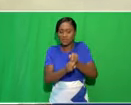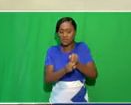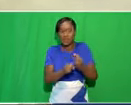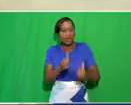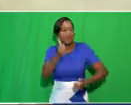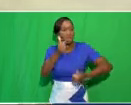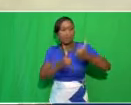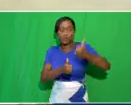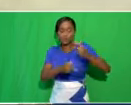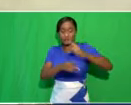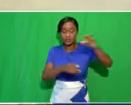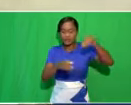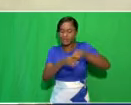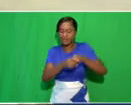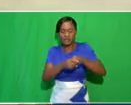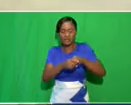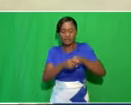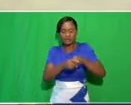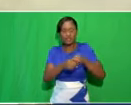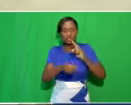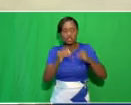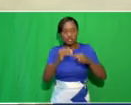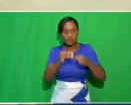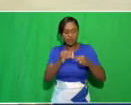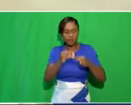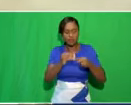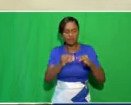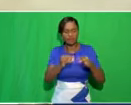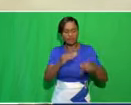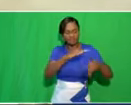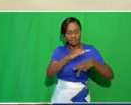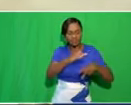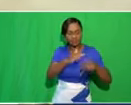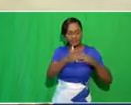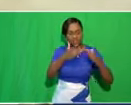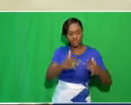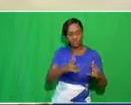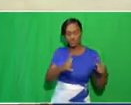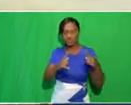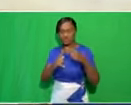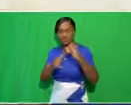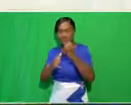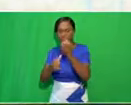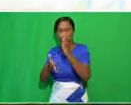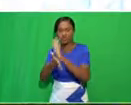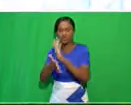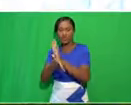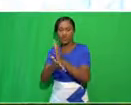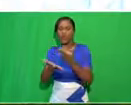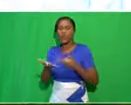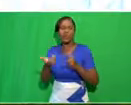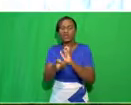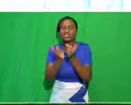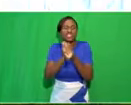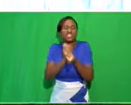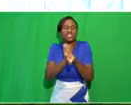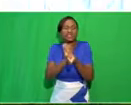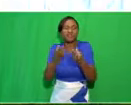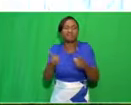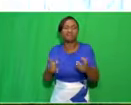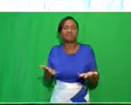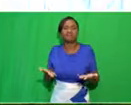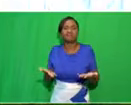most stakeholders in the transition of primary to secondary education? I'm not too sure if any one of you got that. Yeah. Well, I